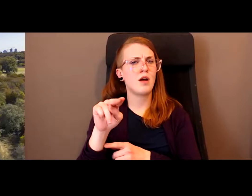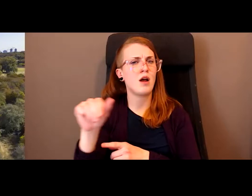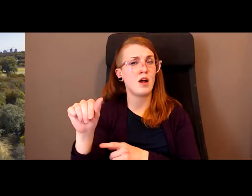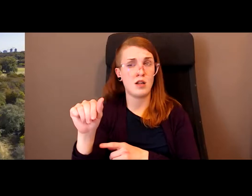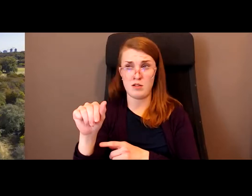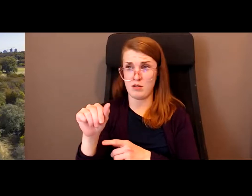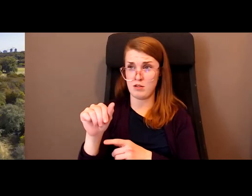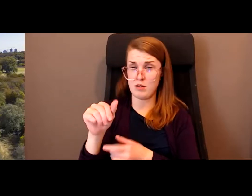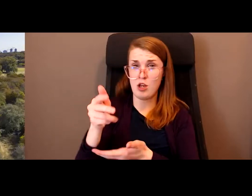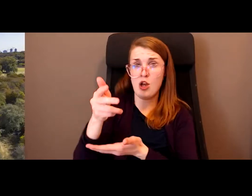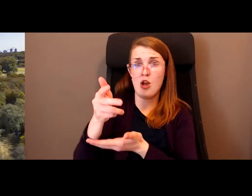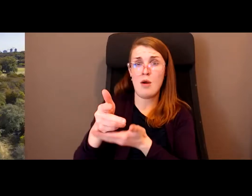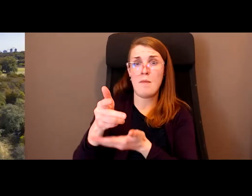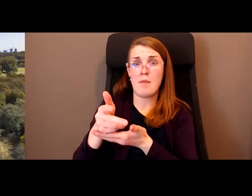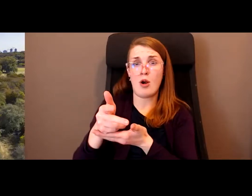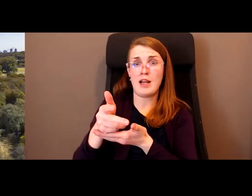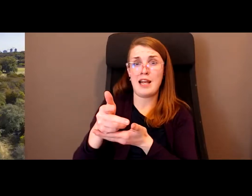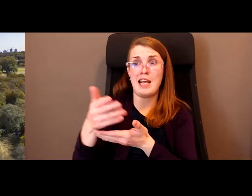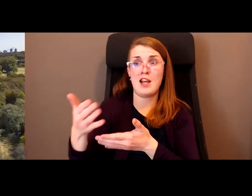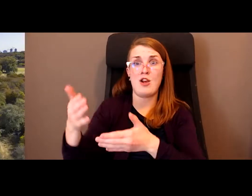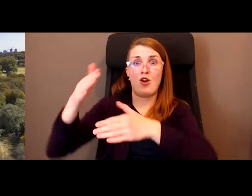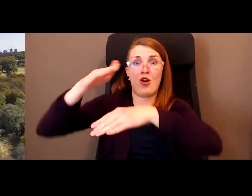put parking on top of the landfill?